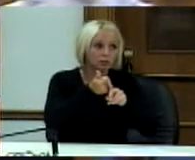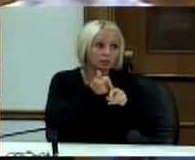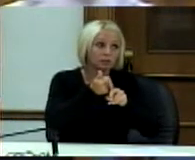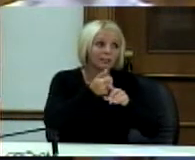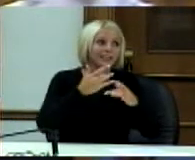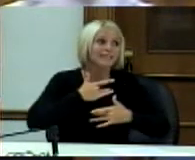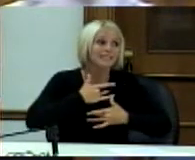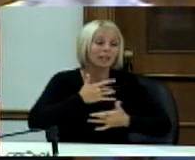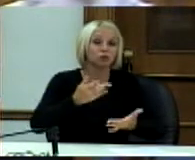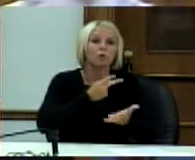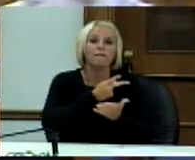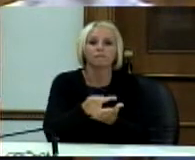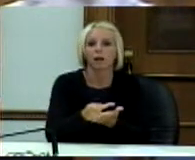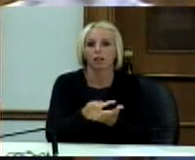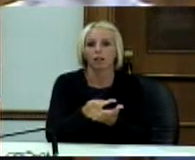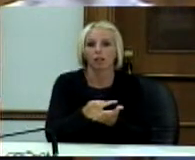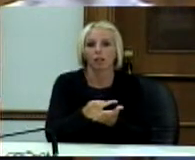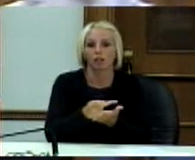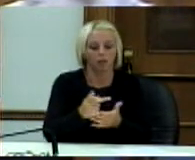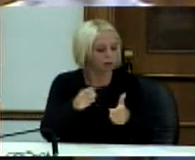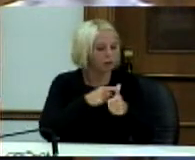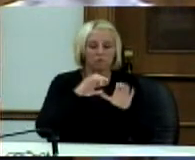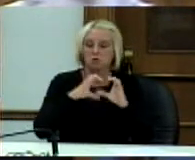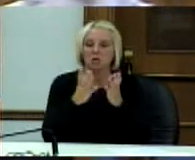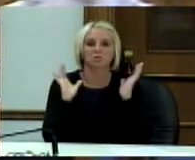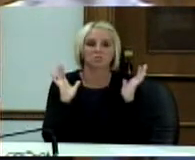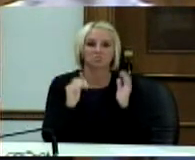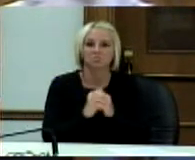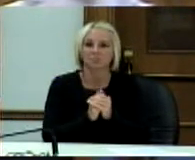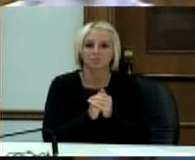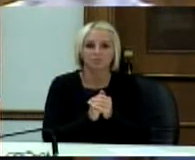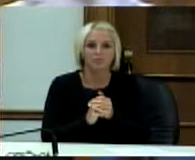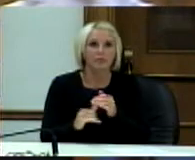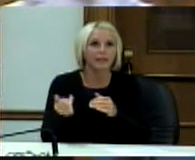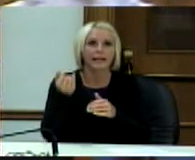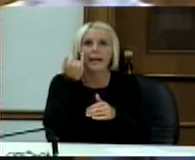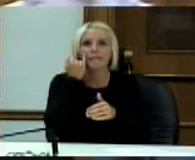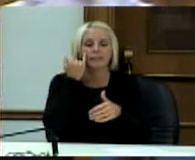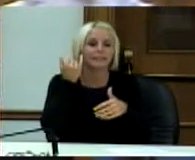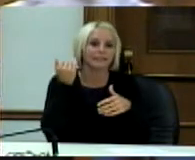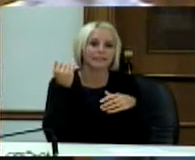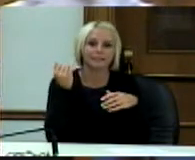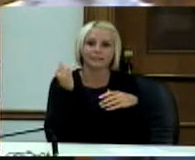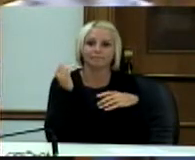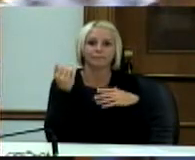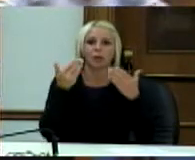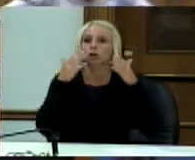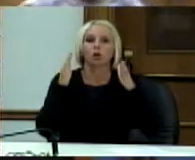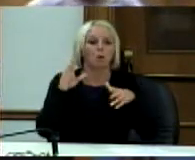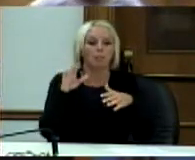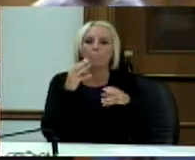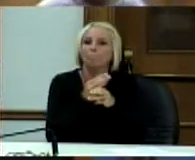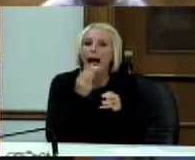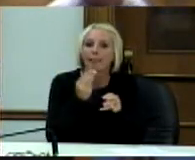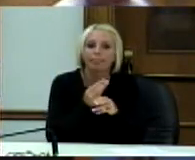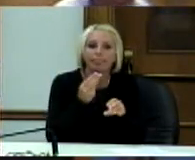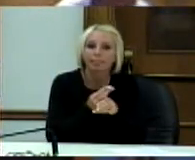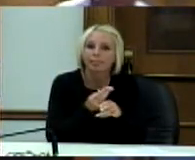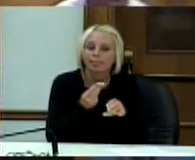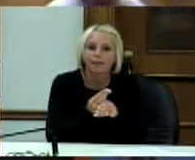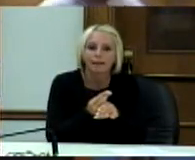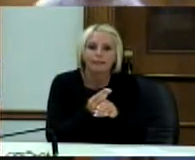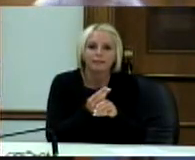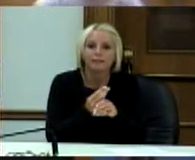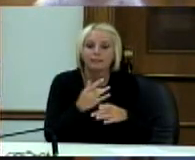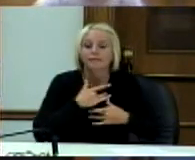typically fail, right? You know, their first class, if it's remedial math,